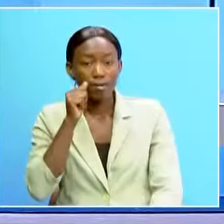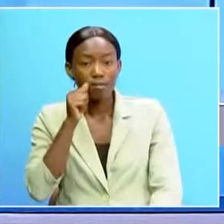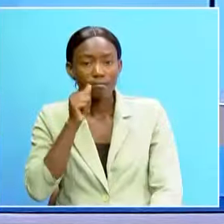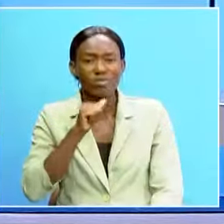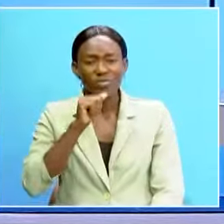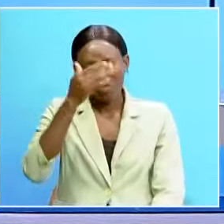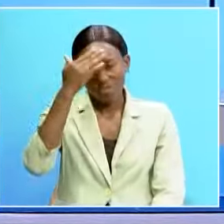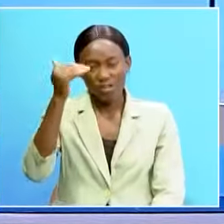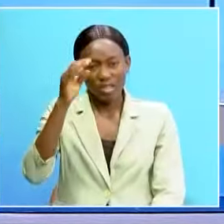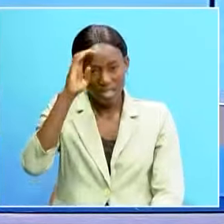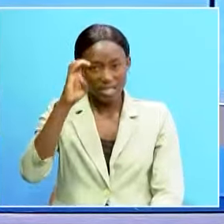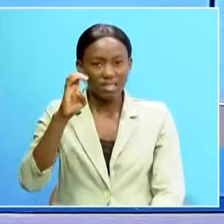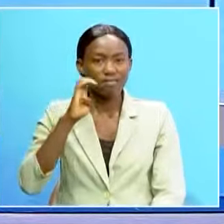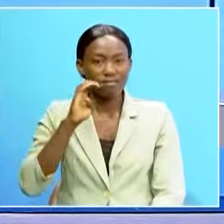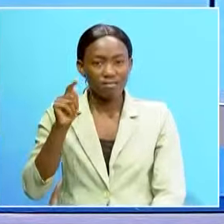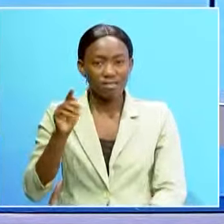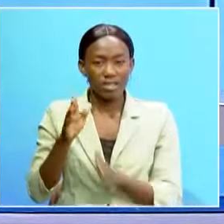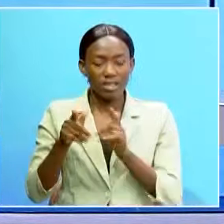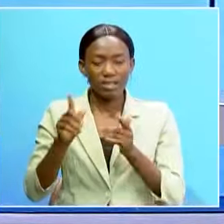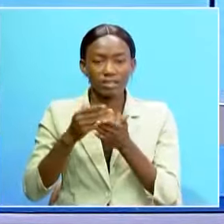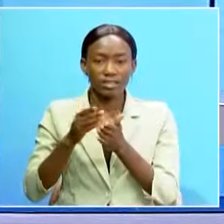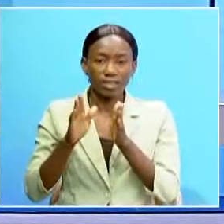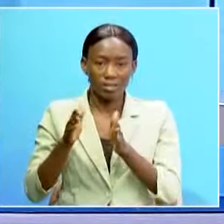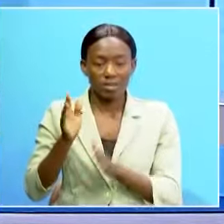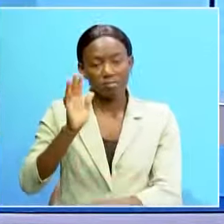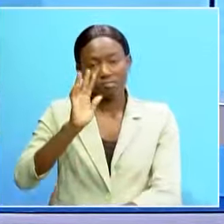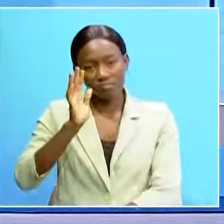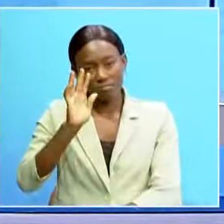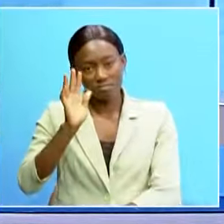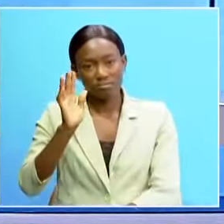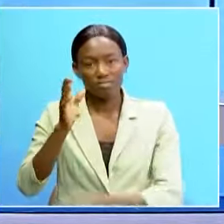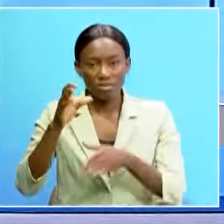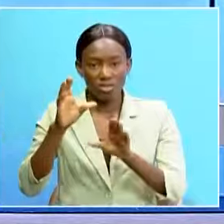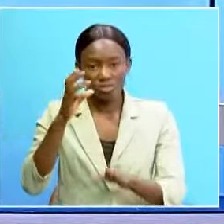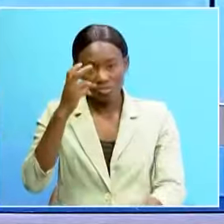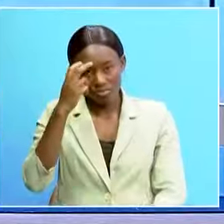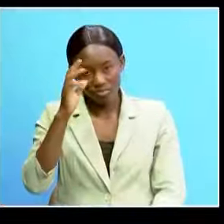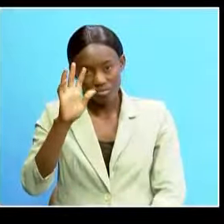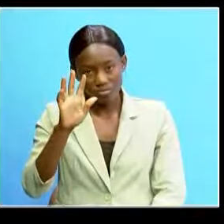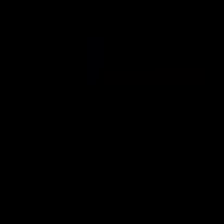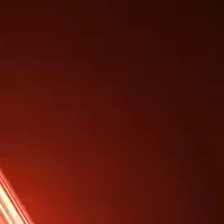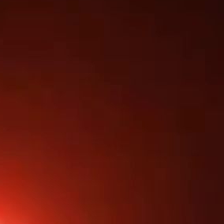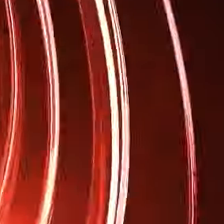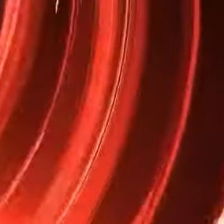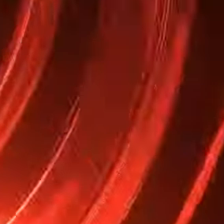forgetting Imelda Mlea, our sign language interpreter. Goodbye and God bless you.